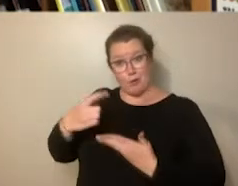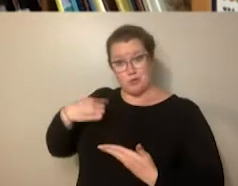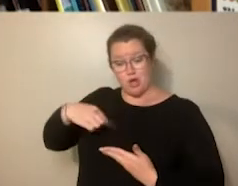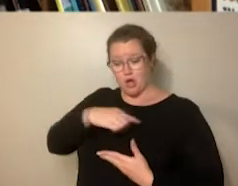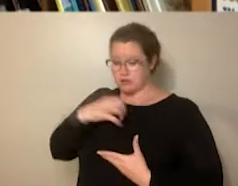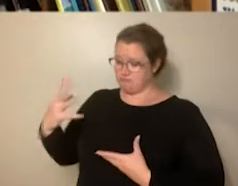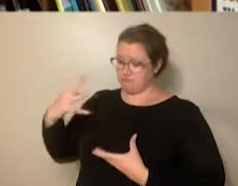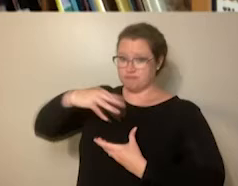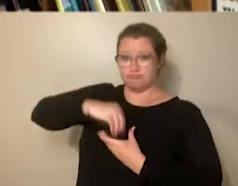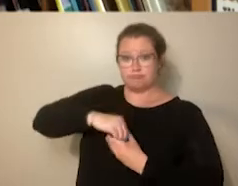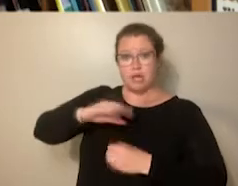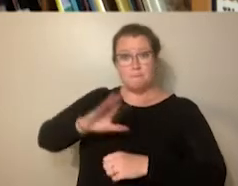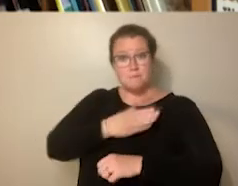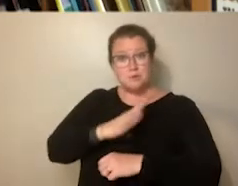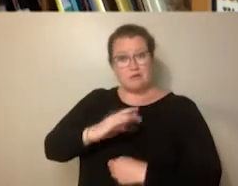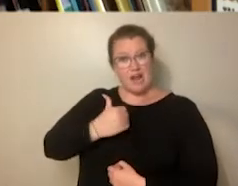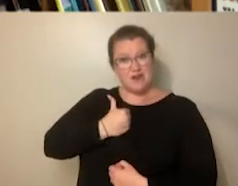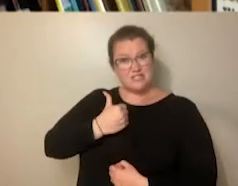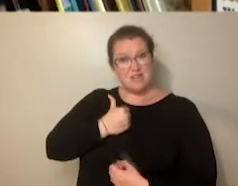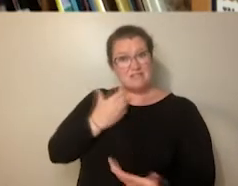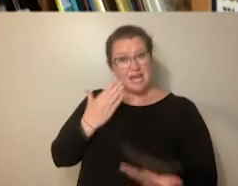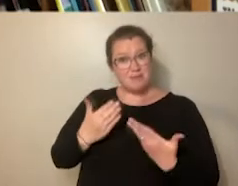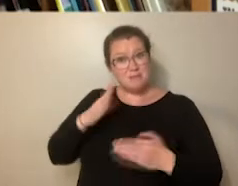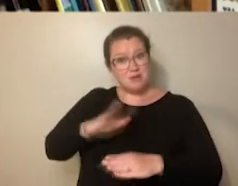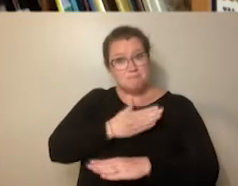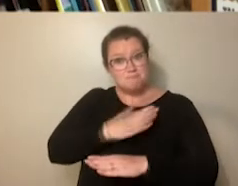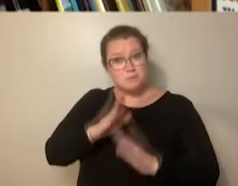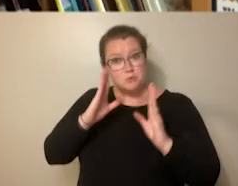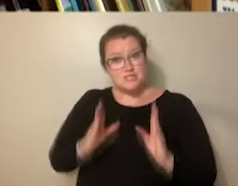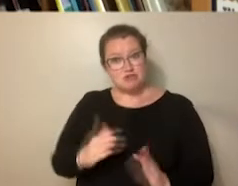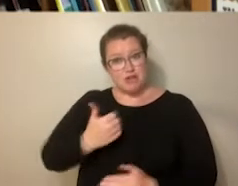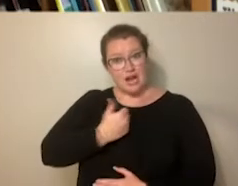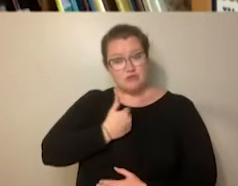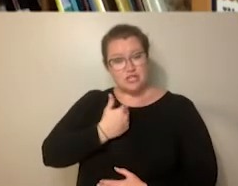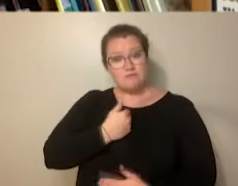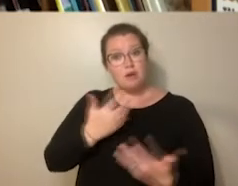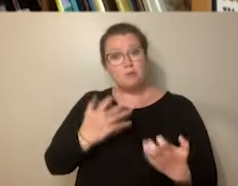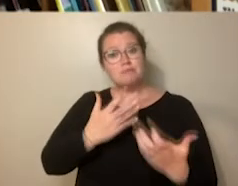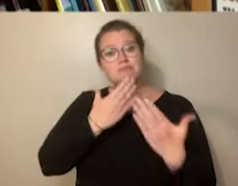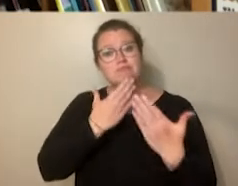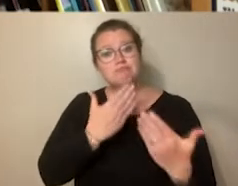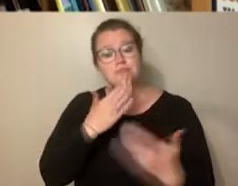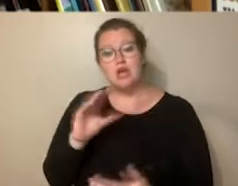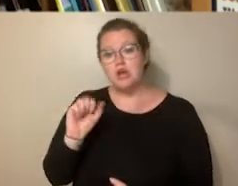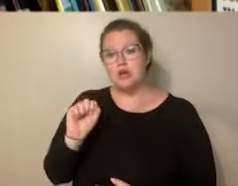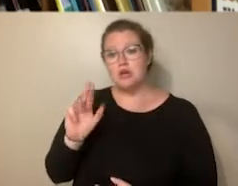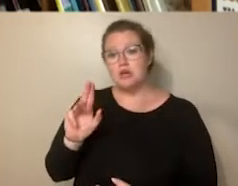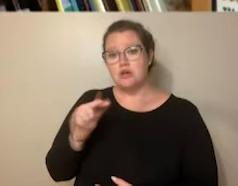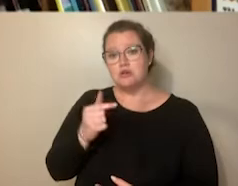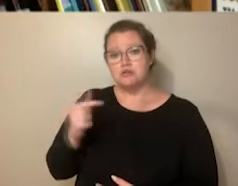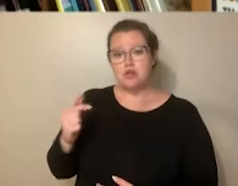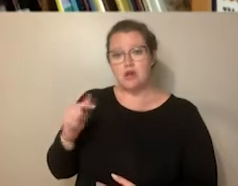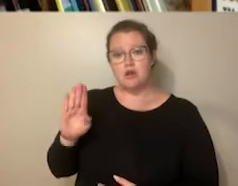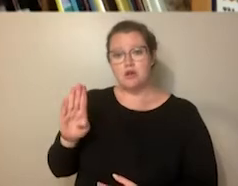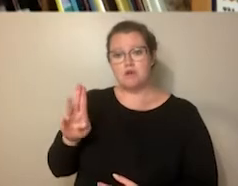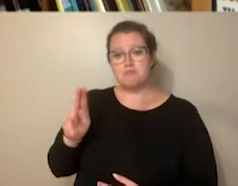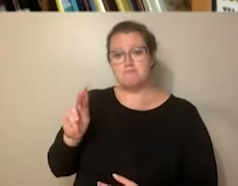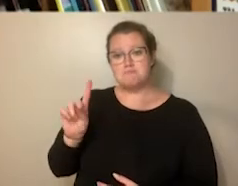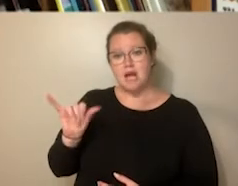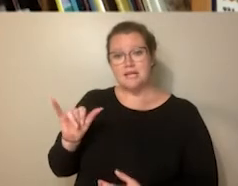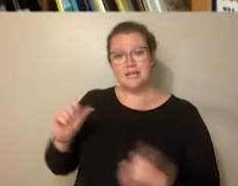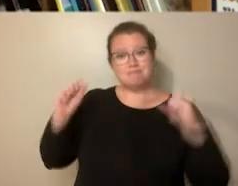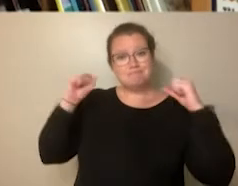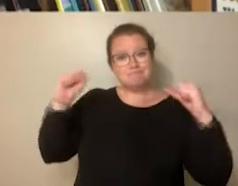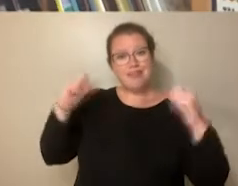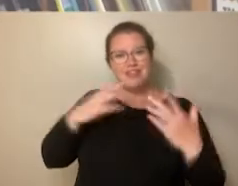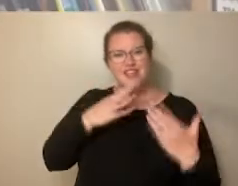own lives and maybe be musicians ourselves. And we want to give a big shout out to Sug Bundy. Paws up. We appreciate you sharing your music teacher